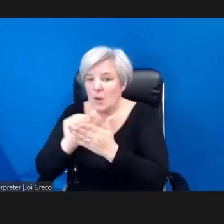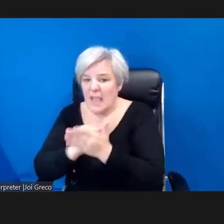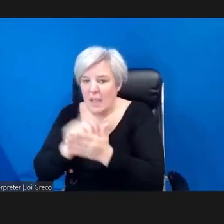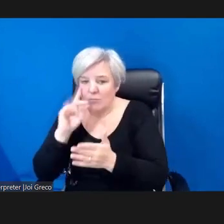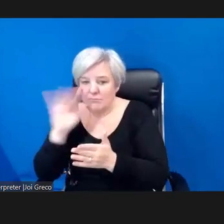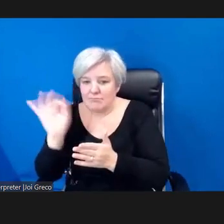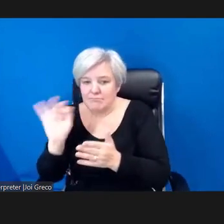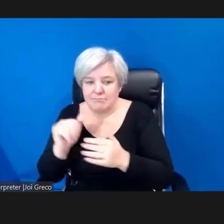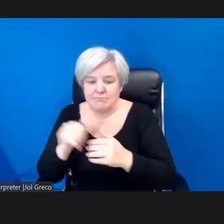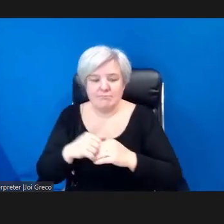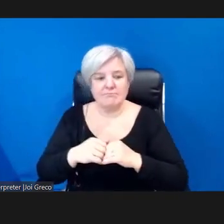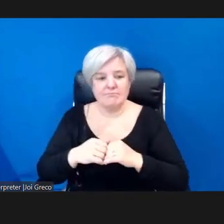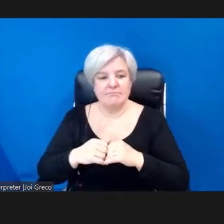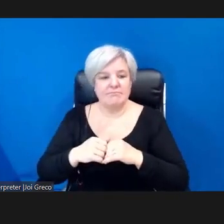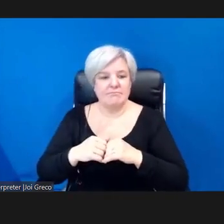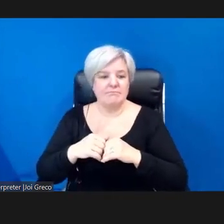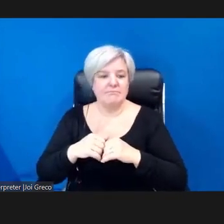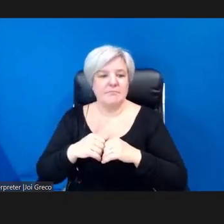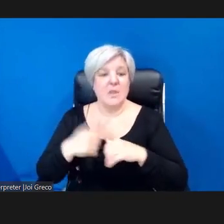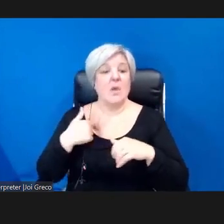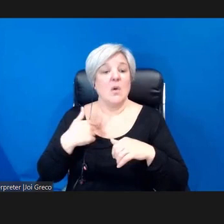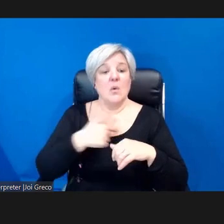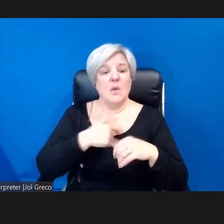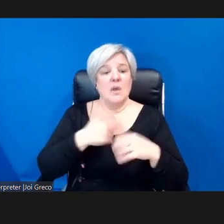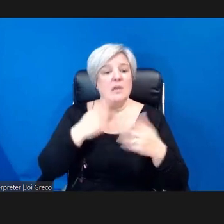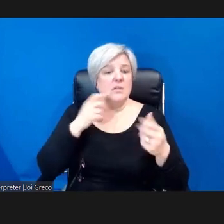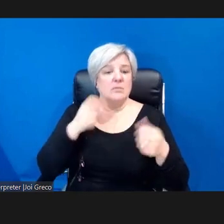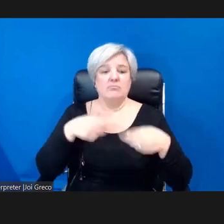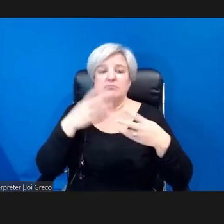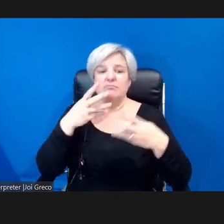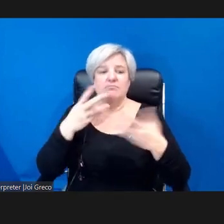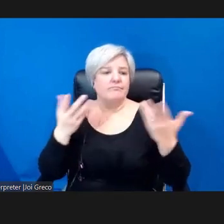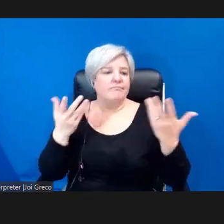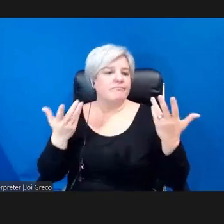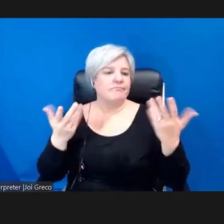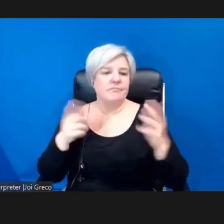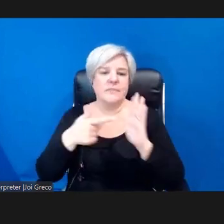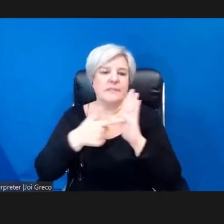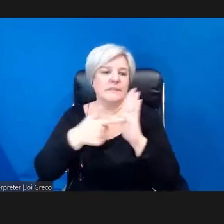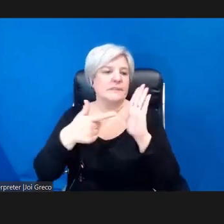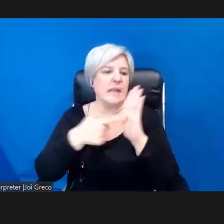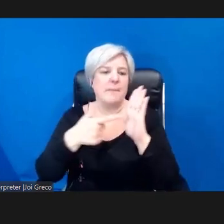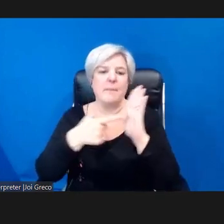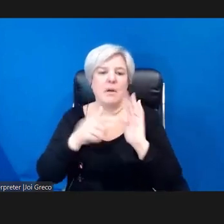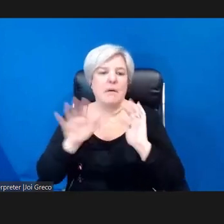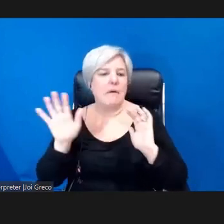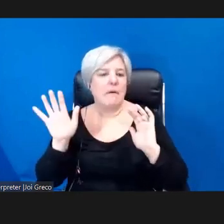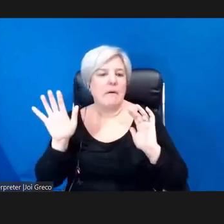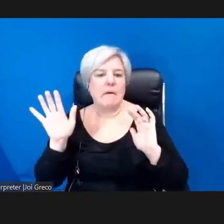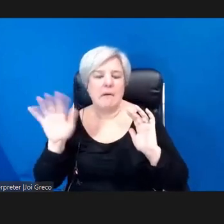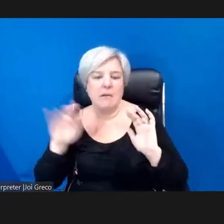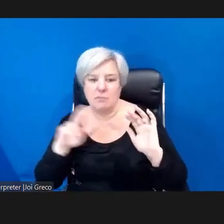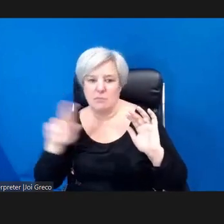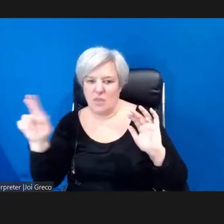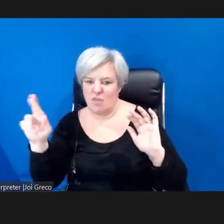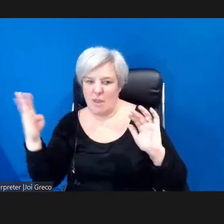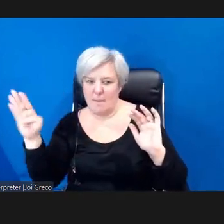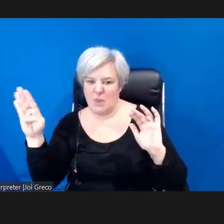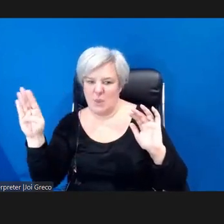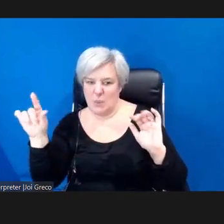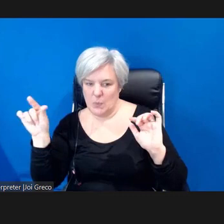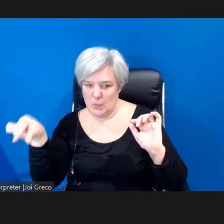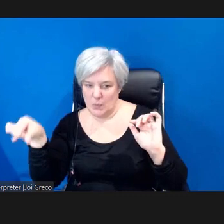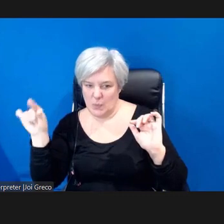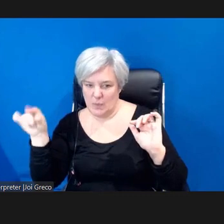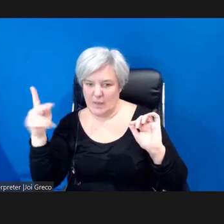like. And we're going to just walk through one of these for an example. They'll go over here to this